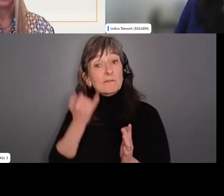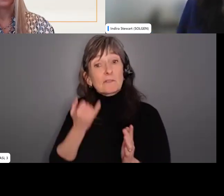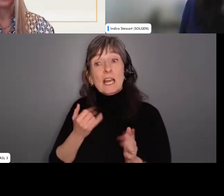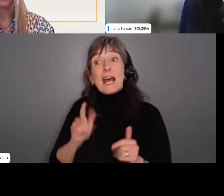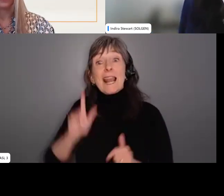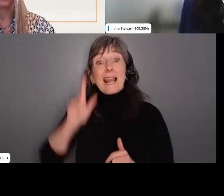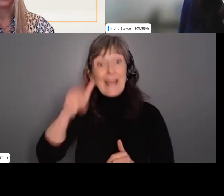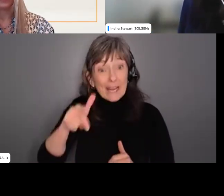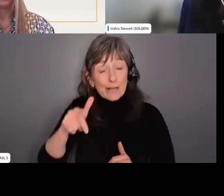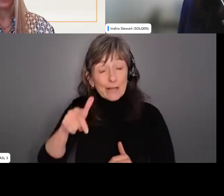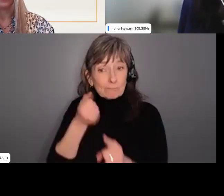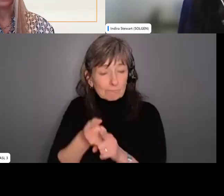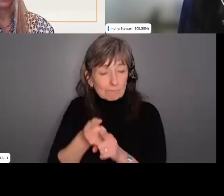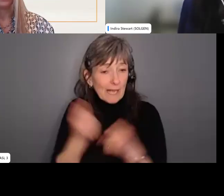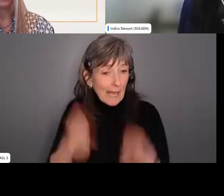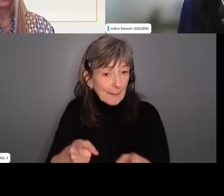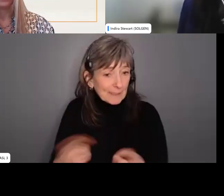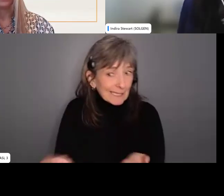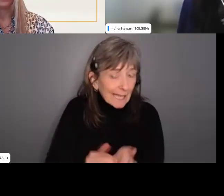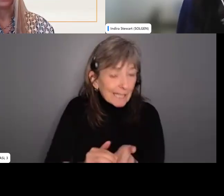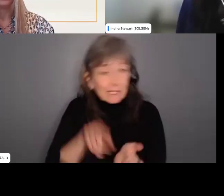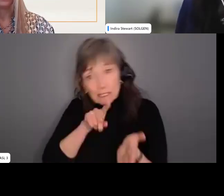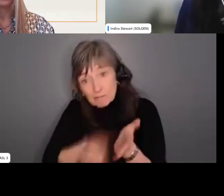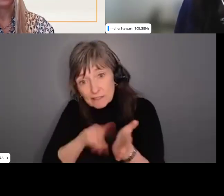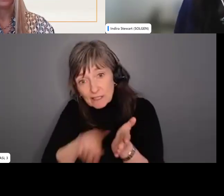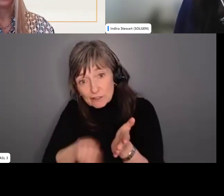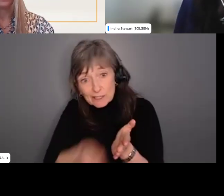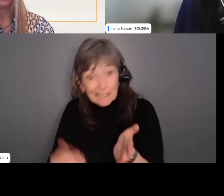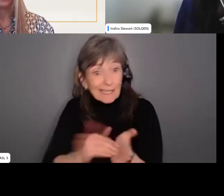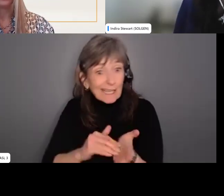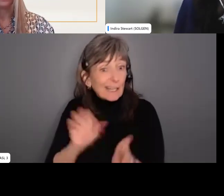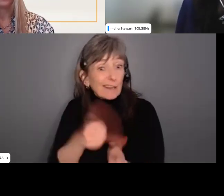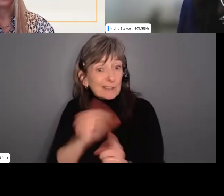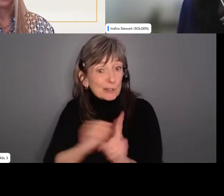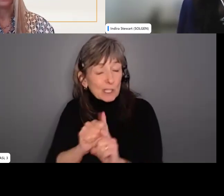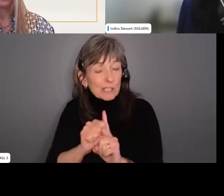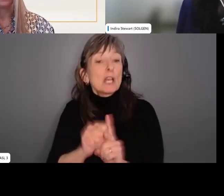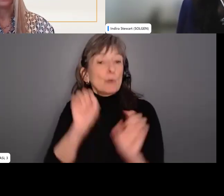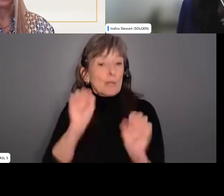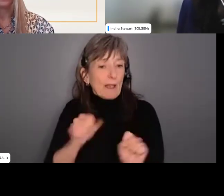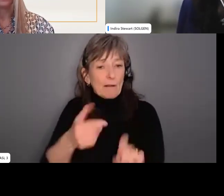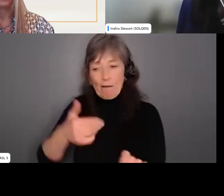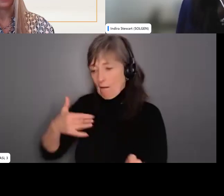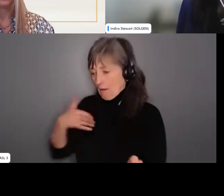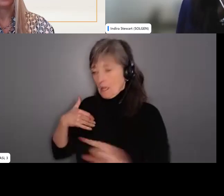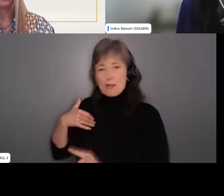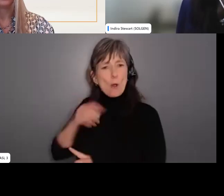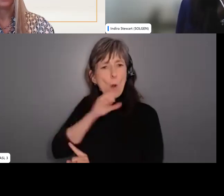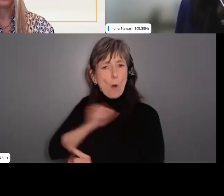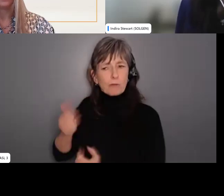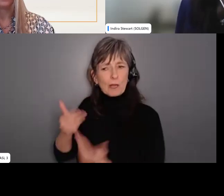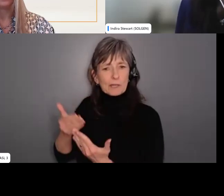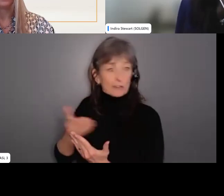ask witnesses questions about them, about whether they or not they've been implemented. And that can be, a really useful way